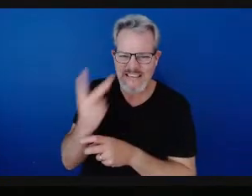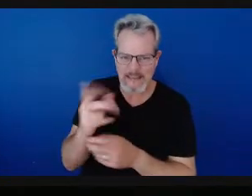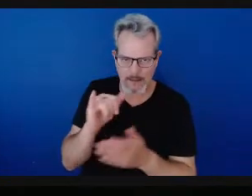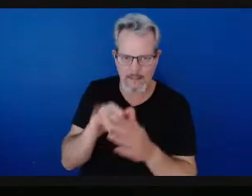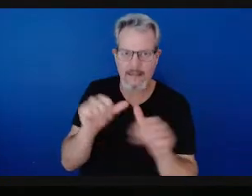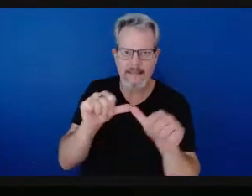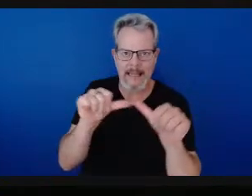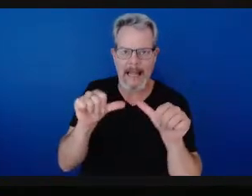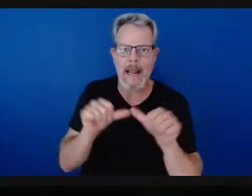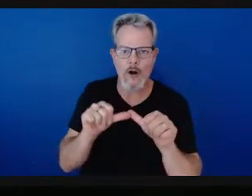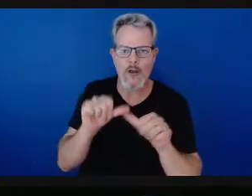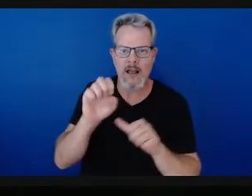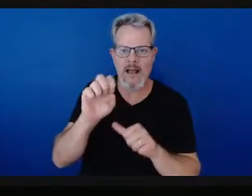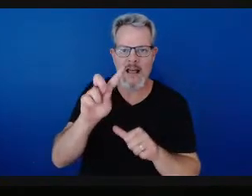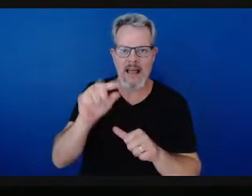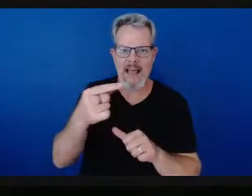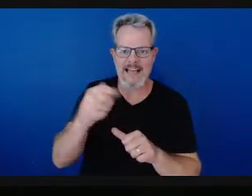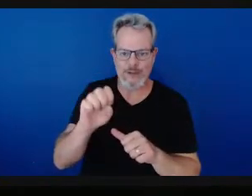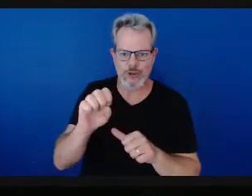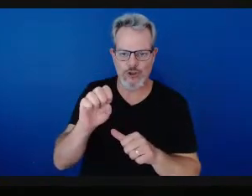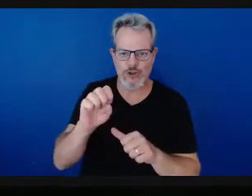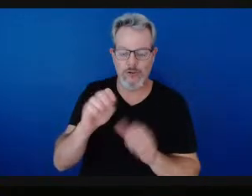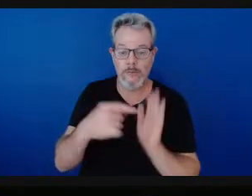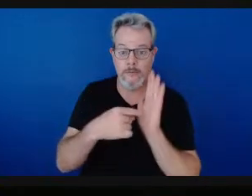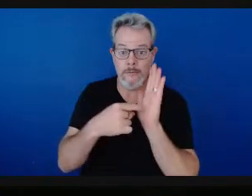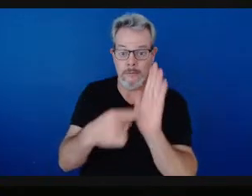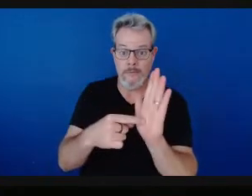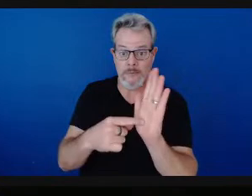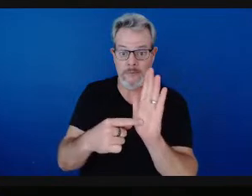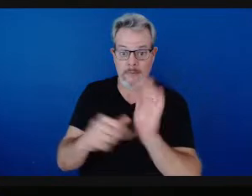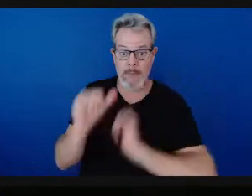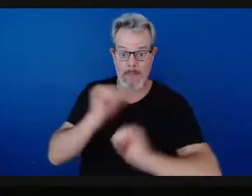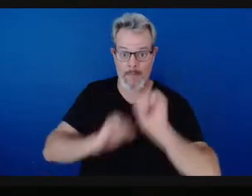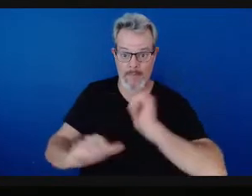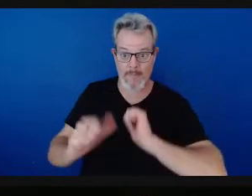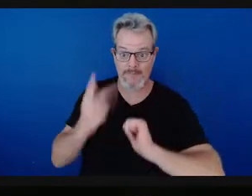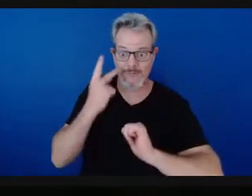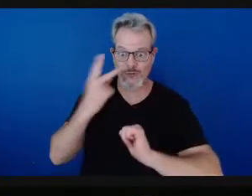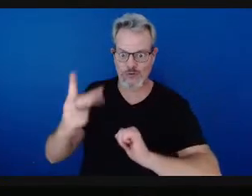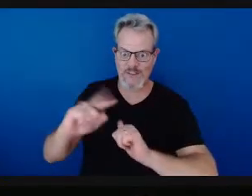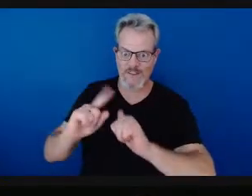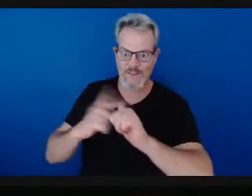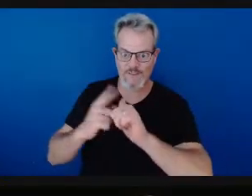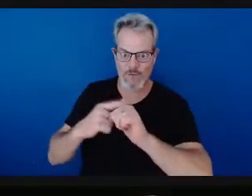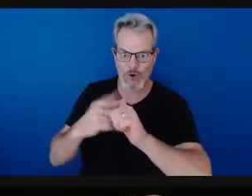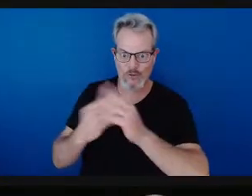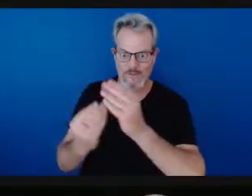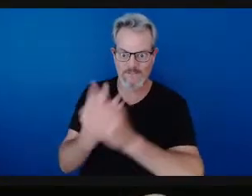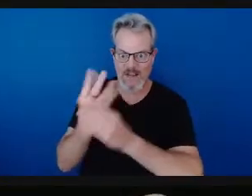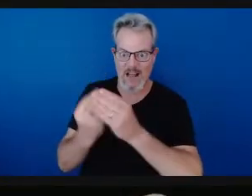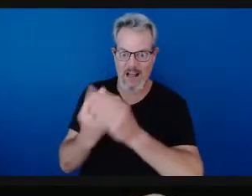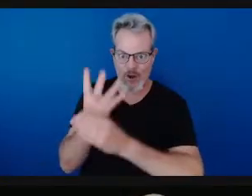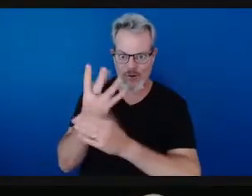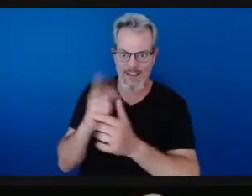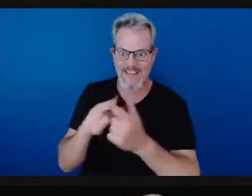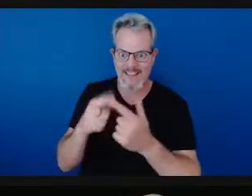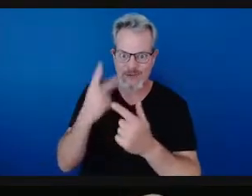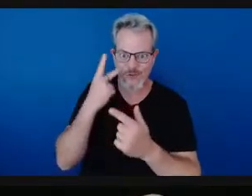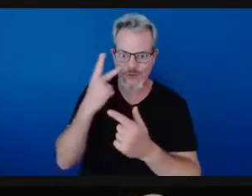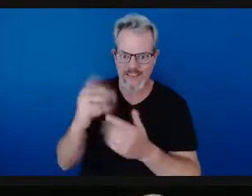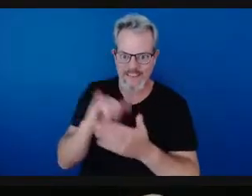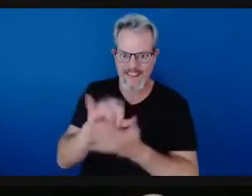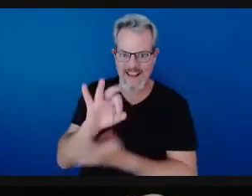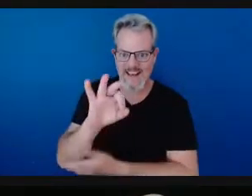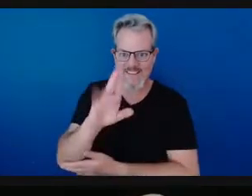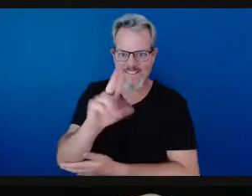So as I play this, you see the initial fountain popping up right there. And you see now the funnel that's leading from a